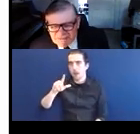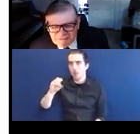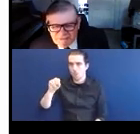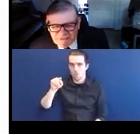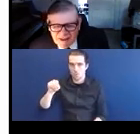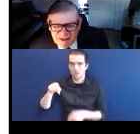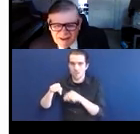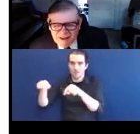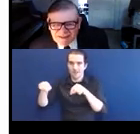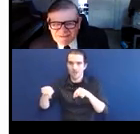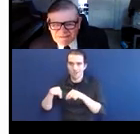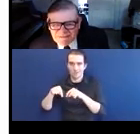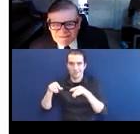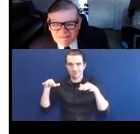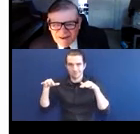behind.